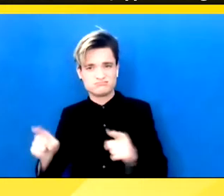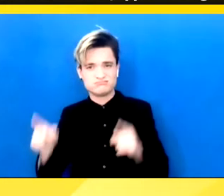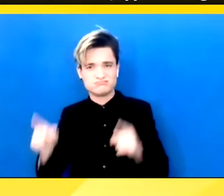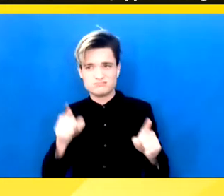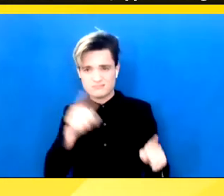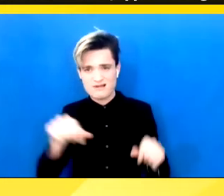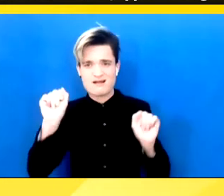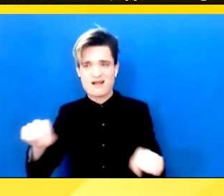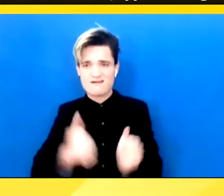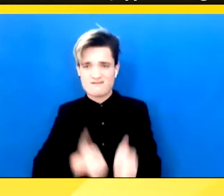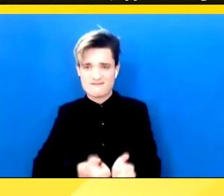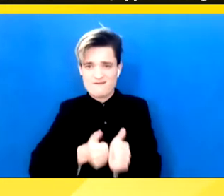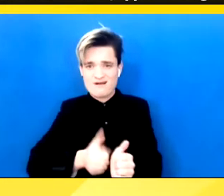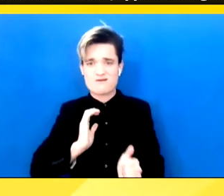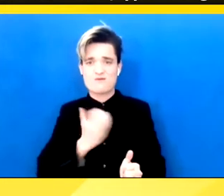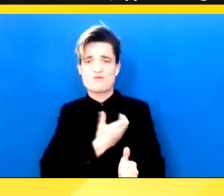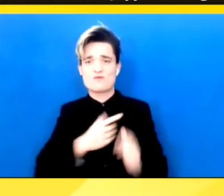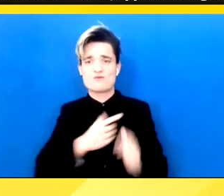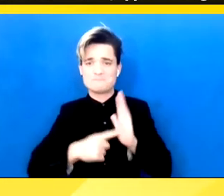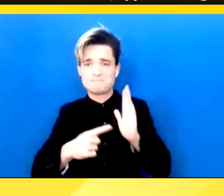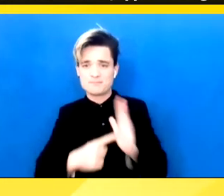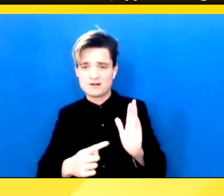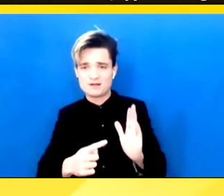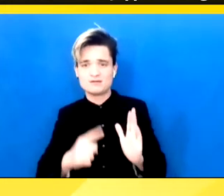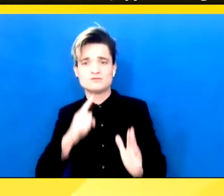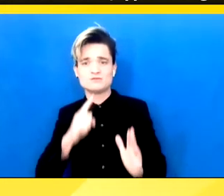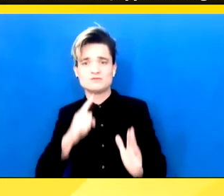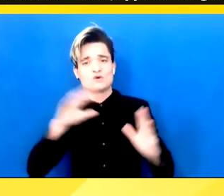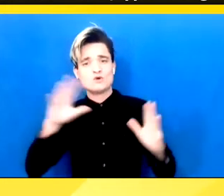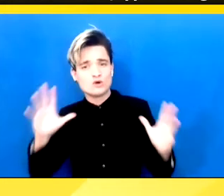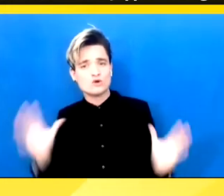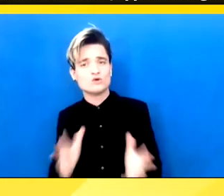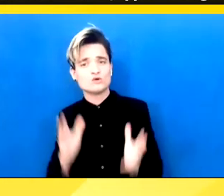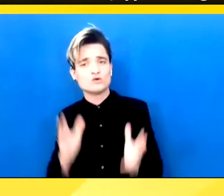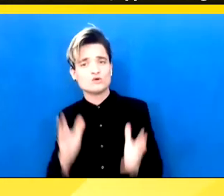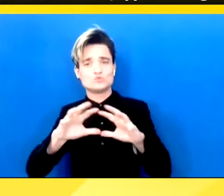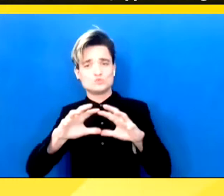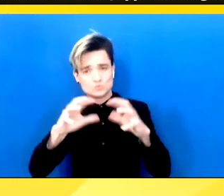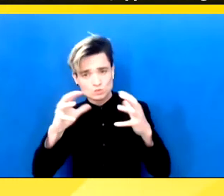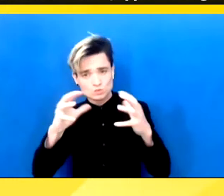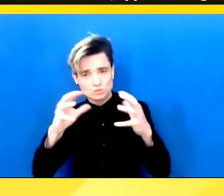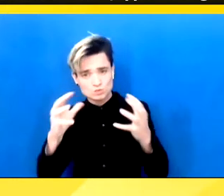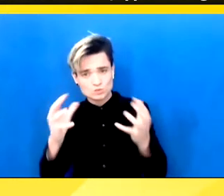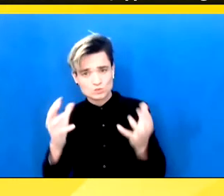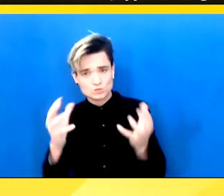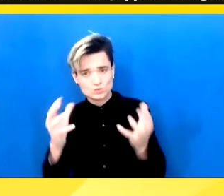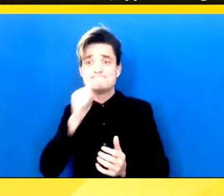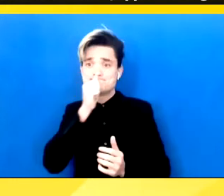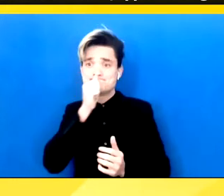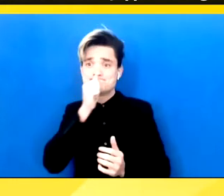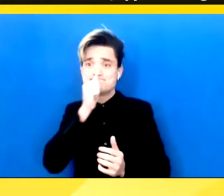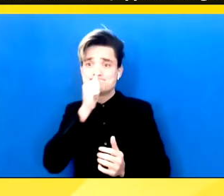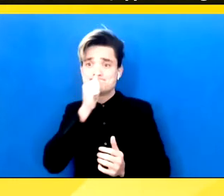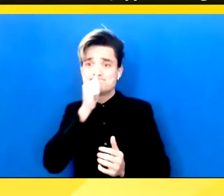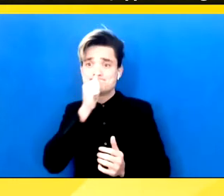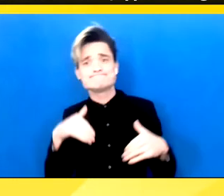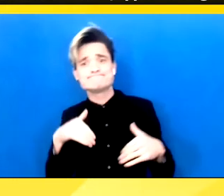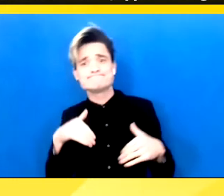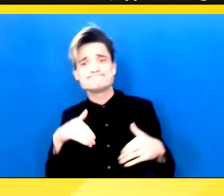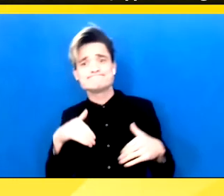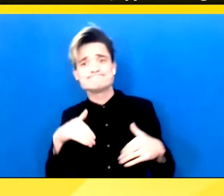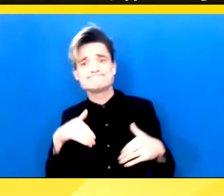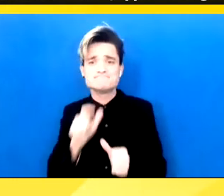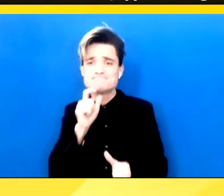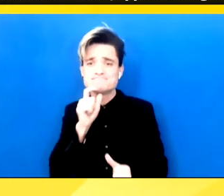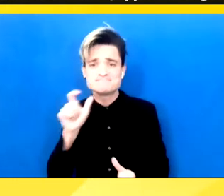the people around the world that they don't have to stand for what somebody is just giving them. These people